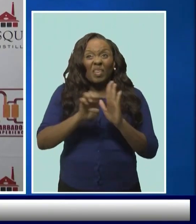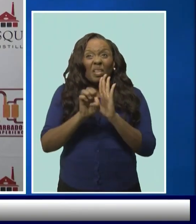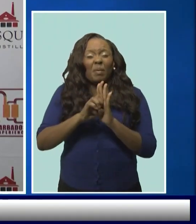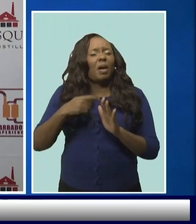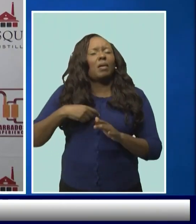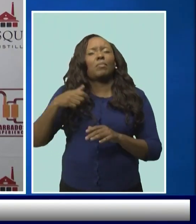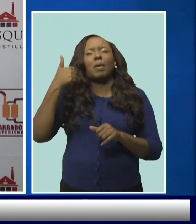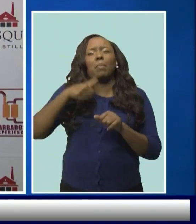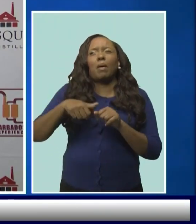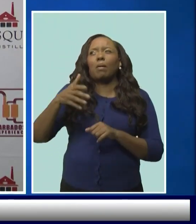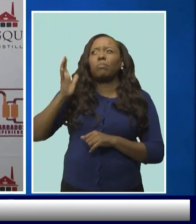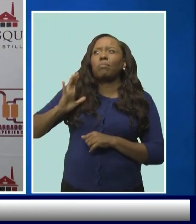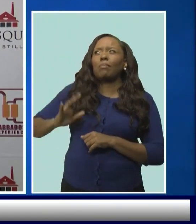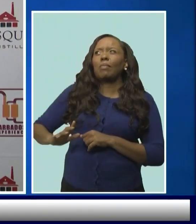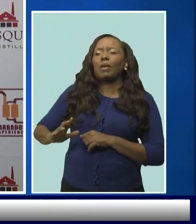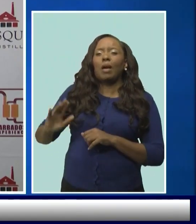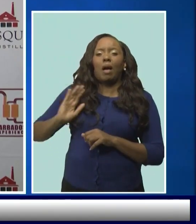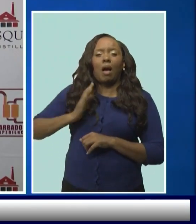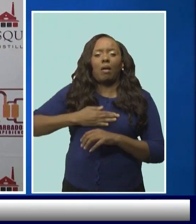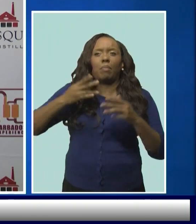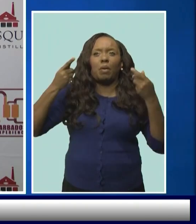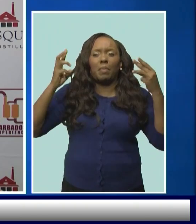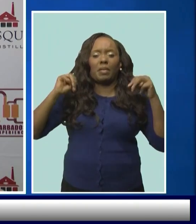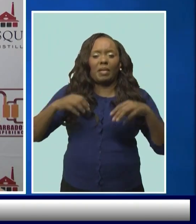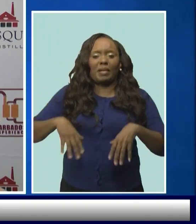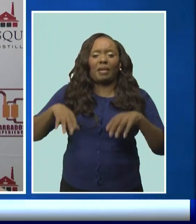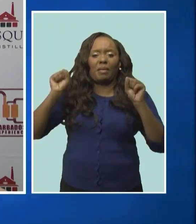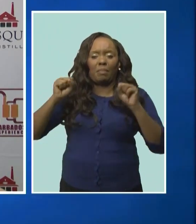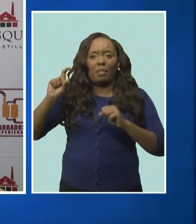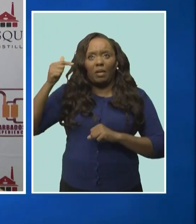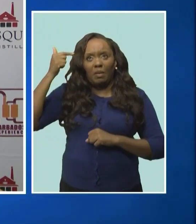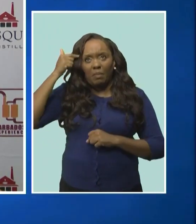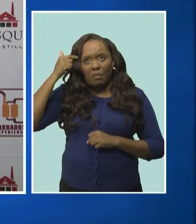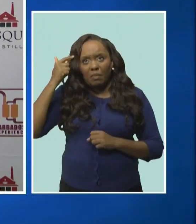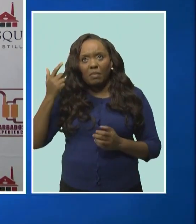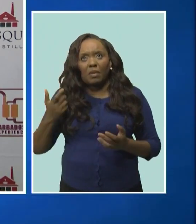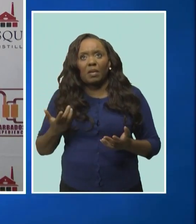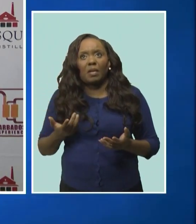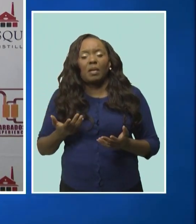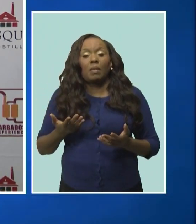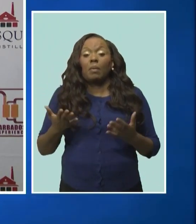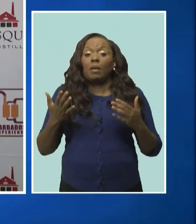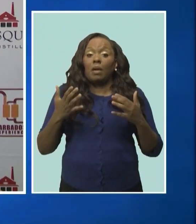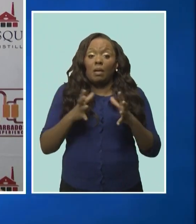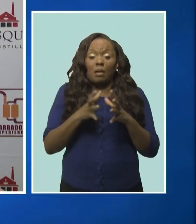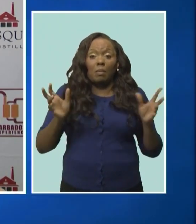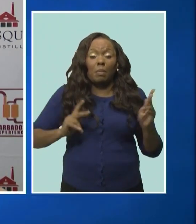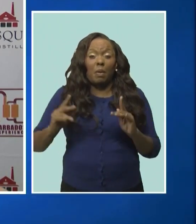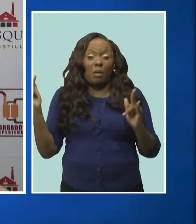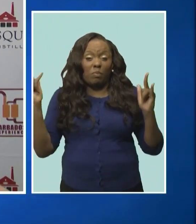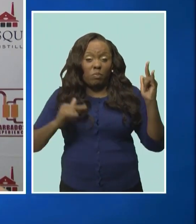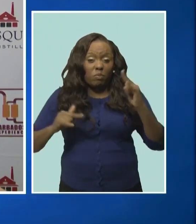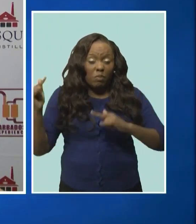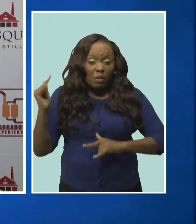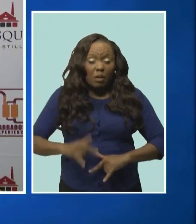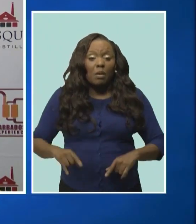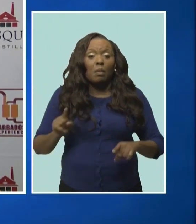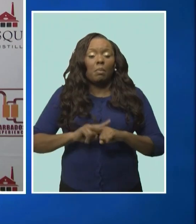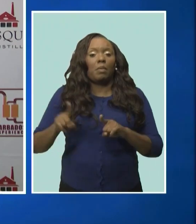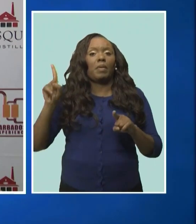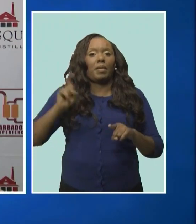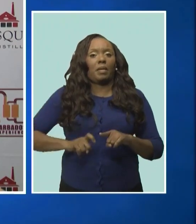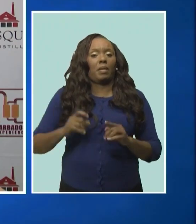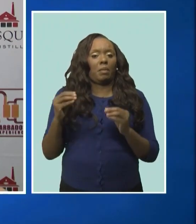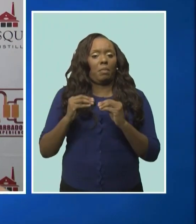office, she said, we have more tourist arrivals but less tourism income. And that's really what it's about. So